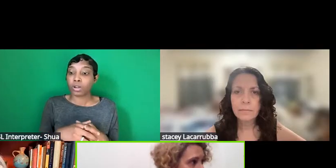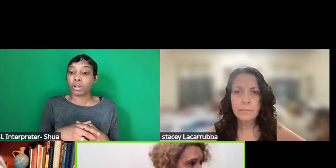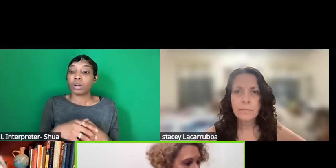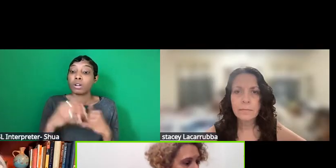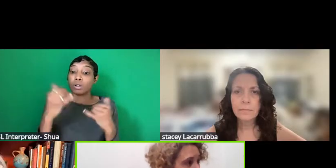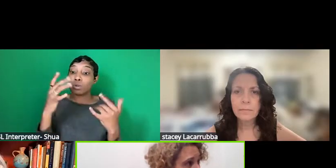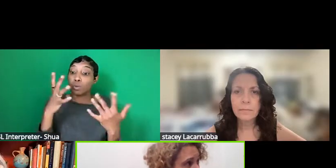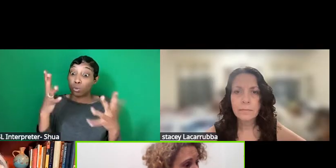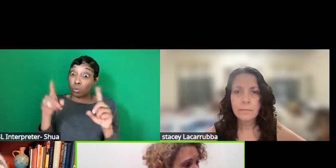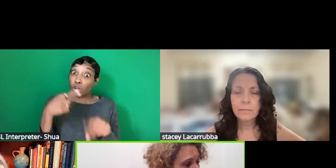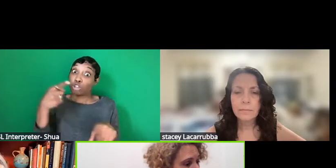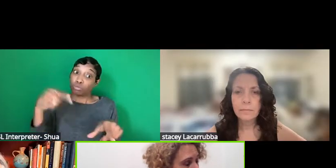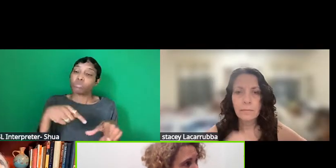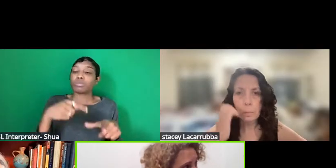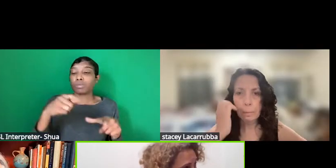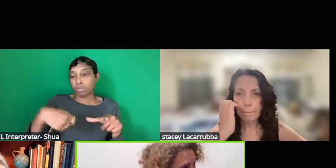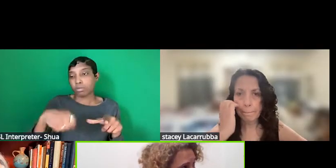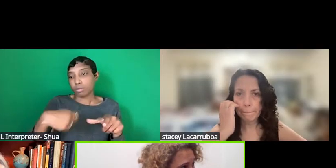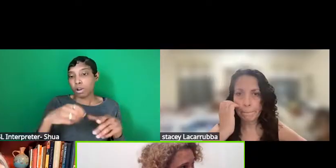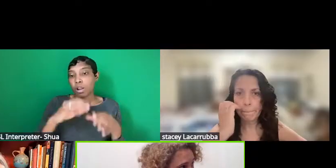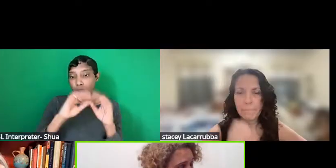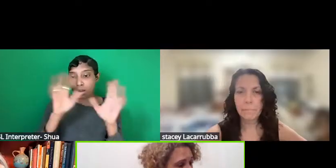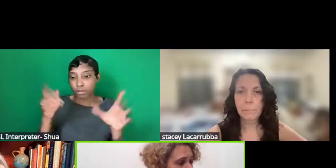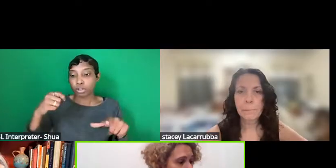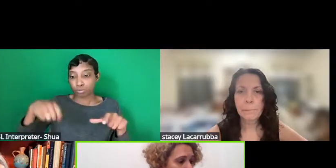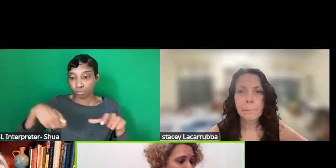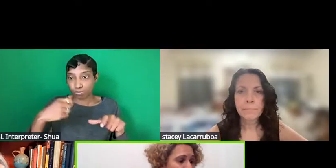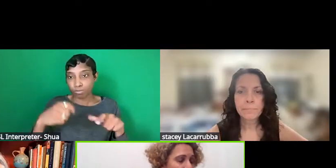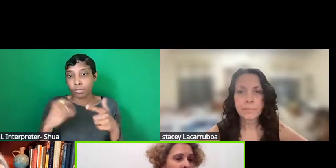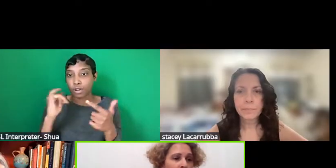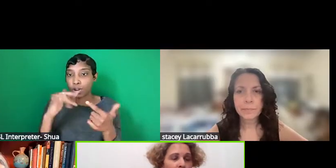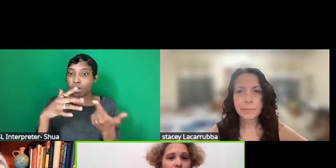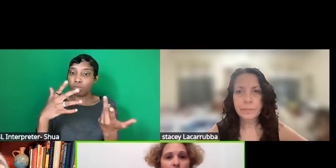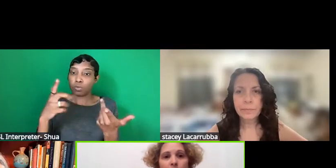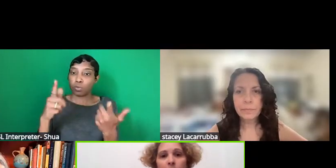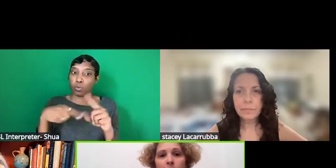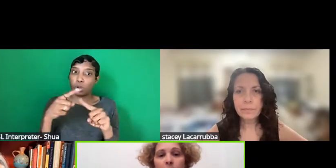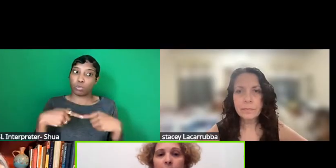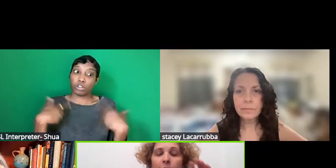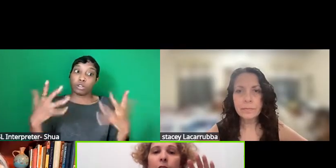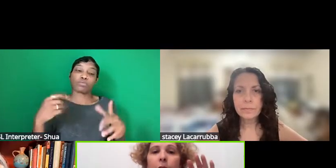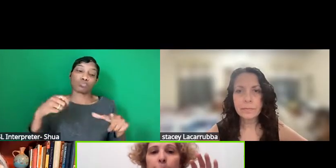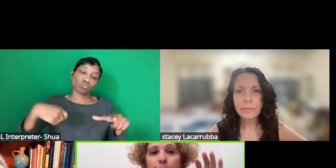stir very nicely as well. So it all come up when we're doing